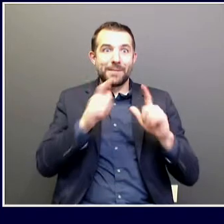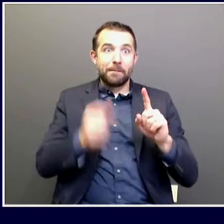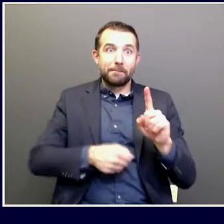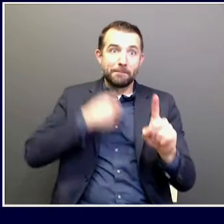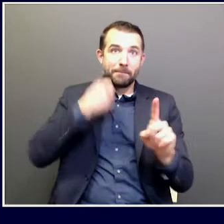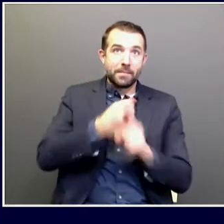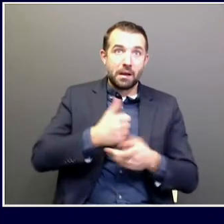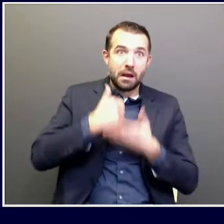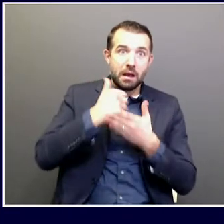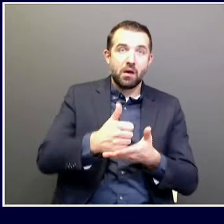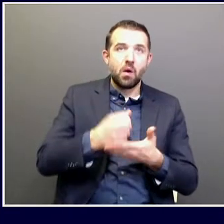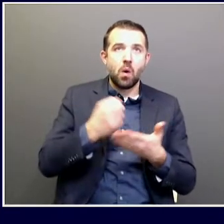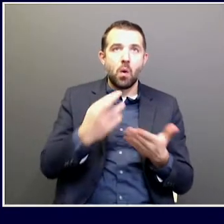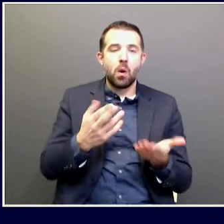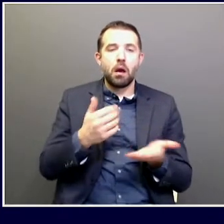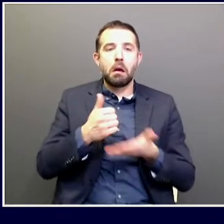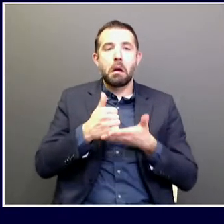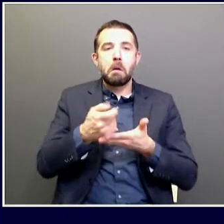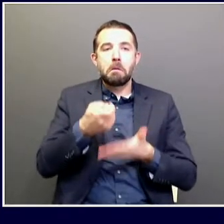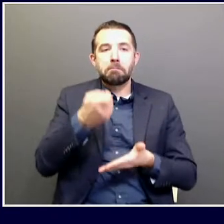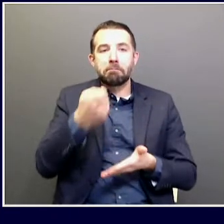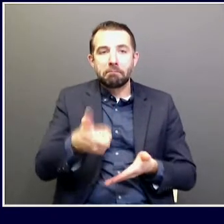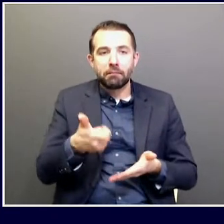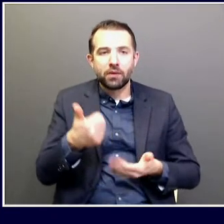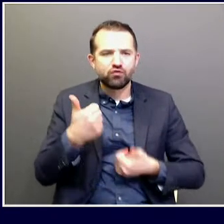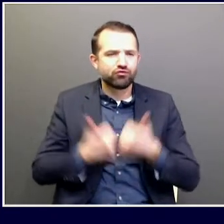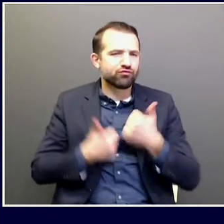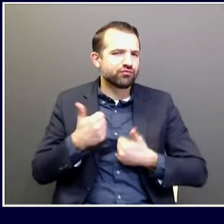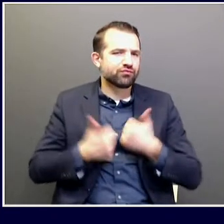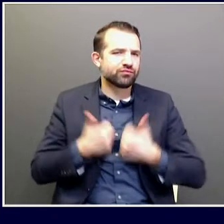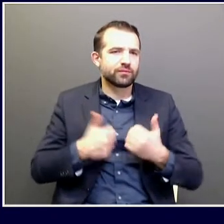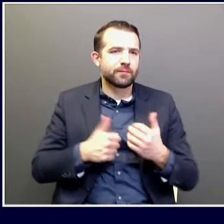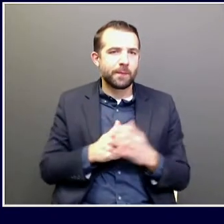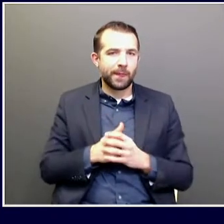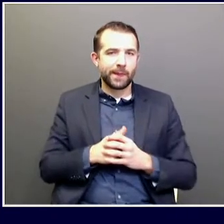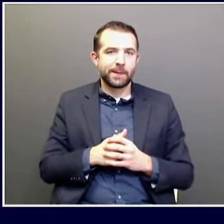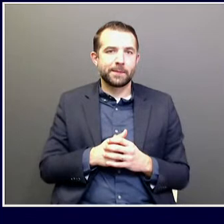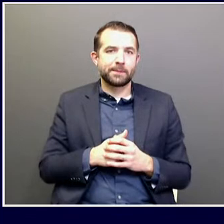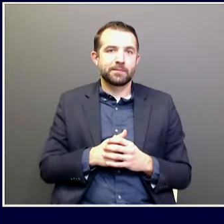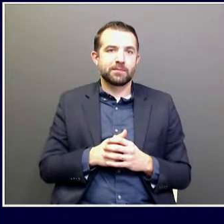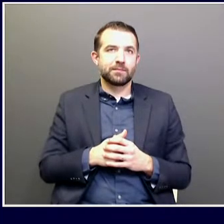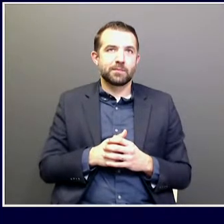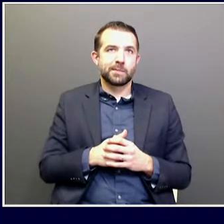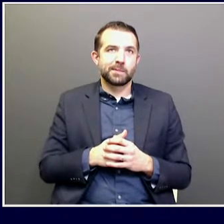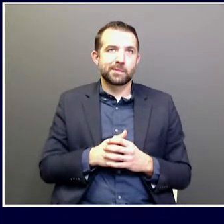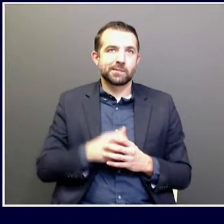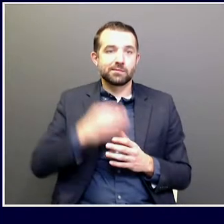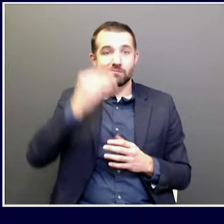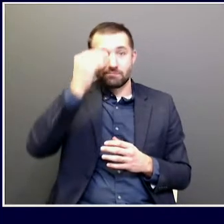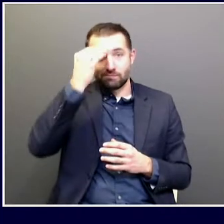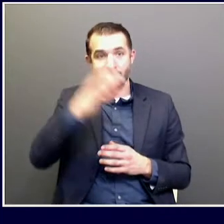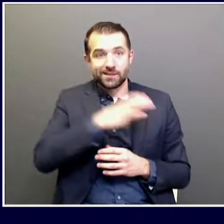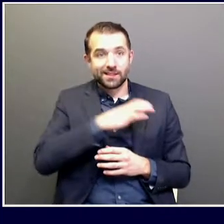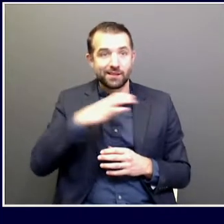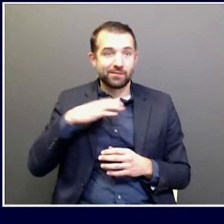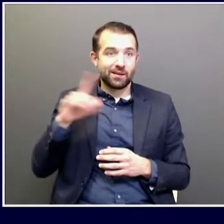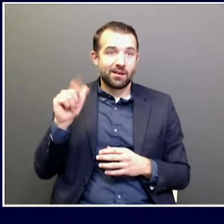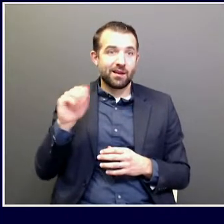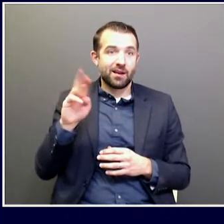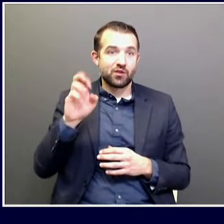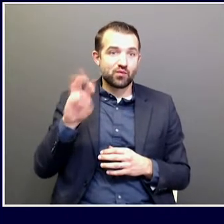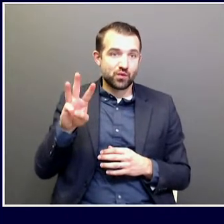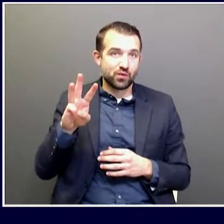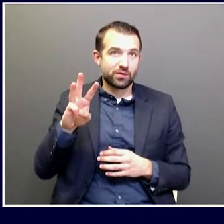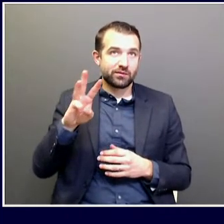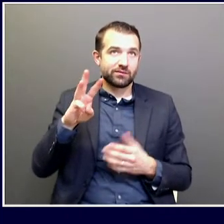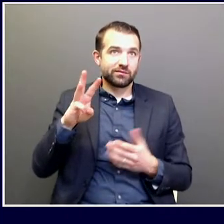Well, I think, go ahead, Jean. Jean has been talking to the hospitals, I don't know how many times a week, but she's very much up